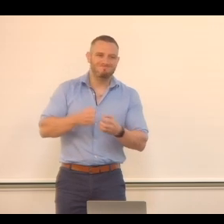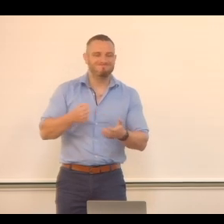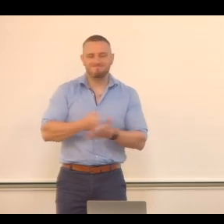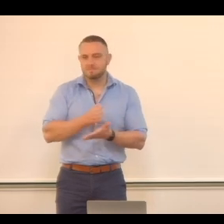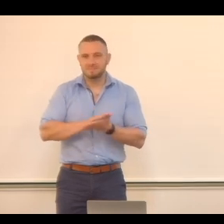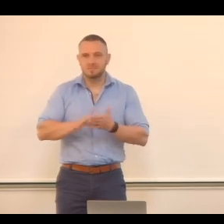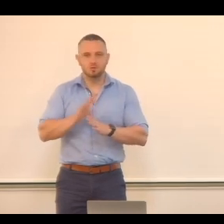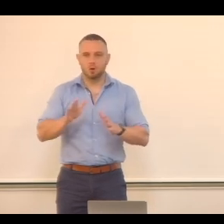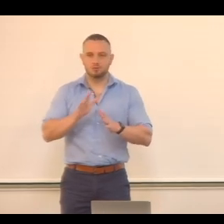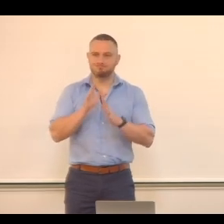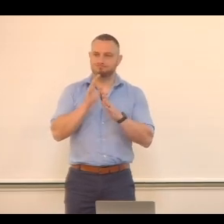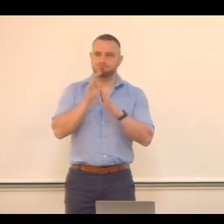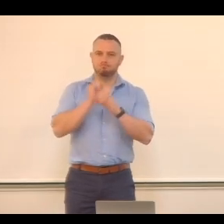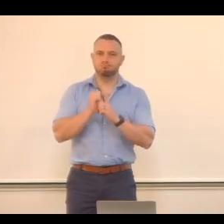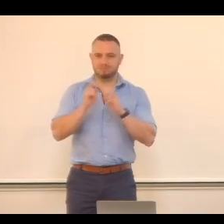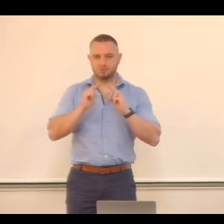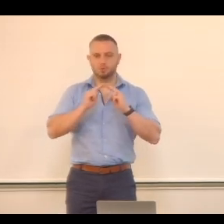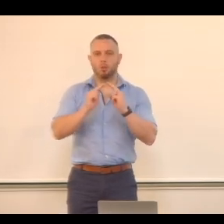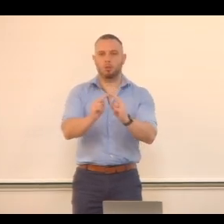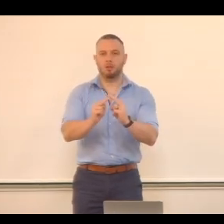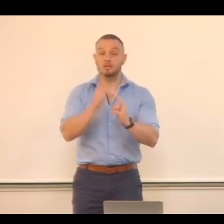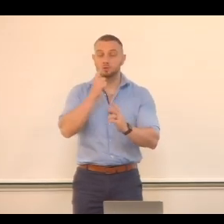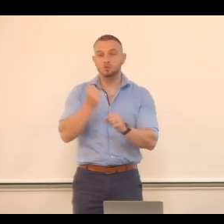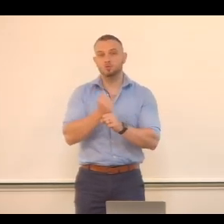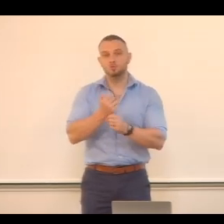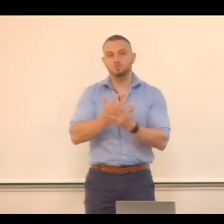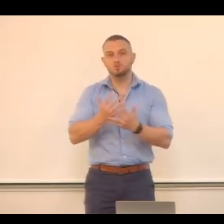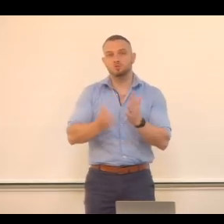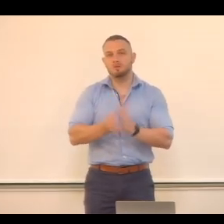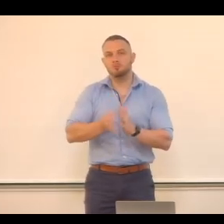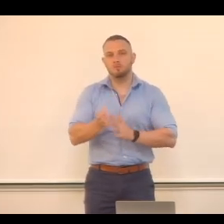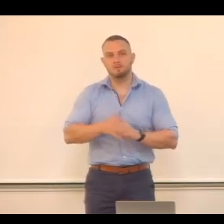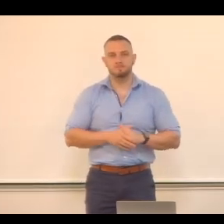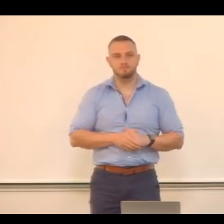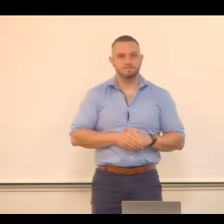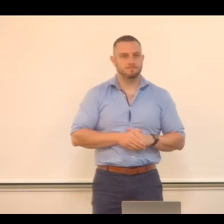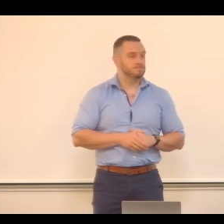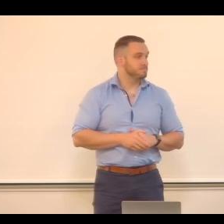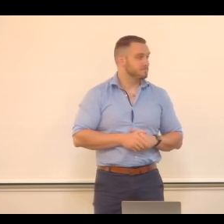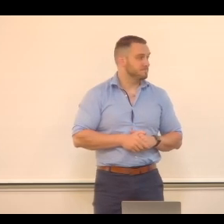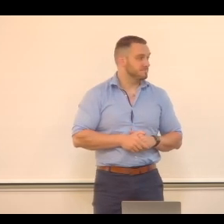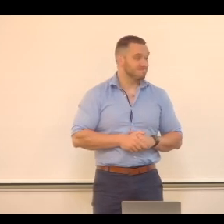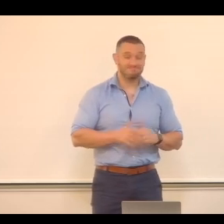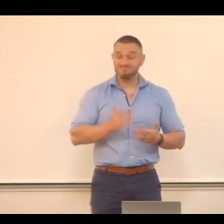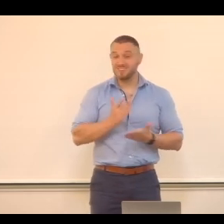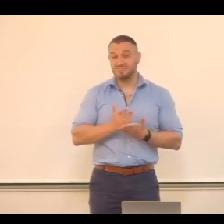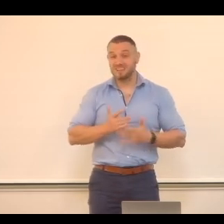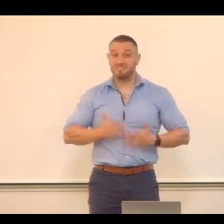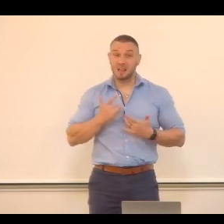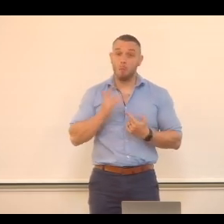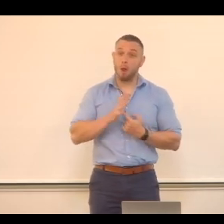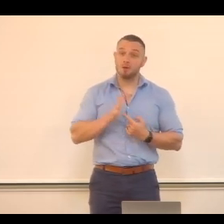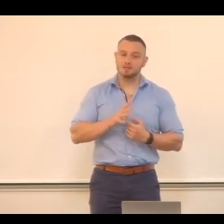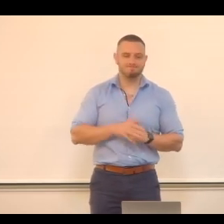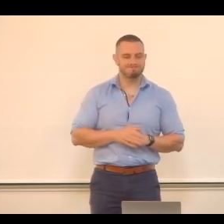confined in there. There could be a lot more that could be done at HMP, but I don't think they see that as a priority because they're doing